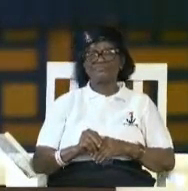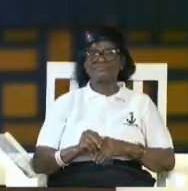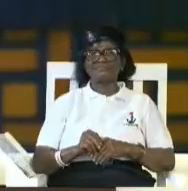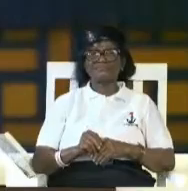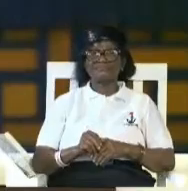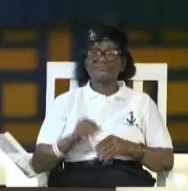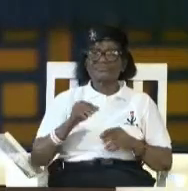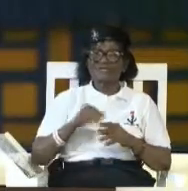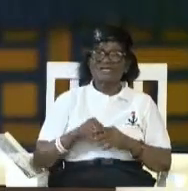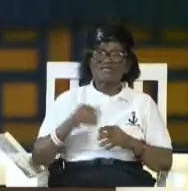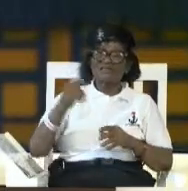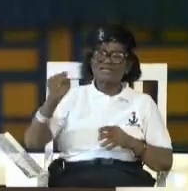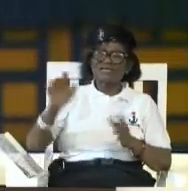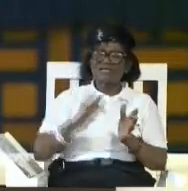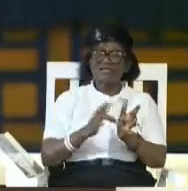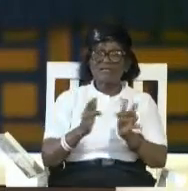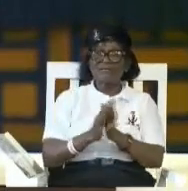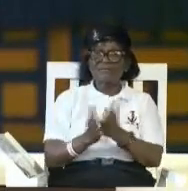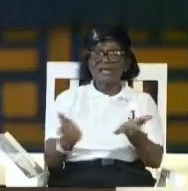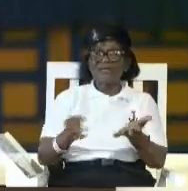In the text that I read to you,